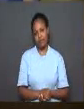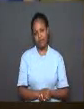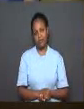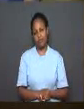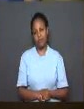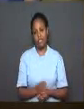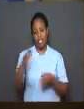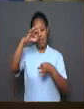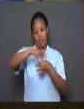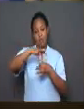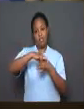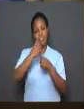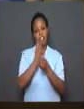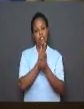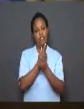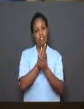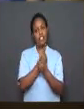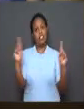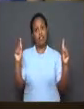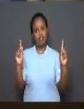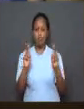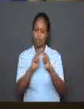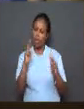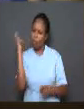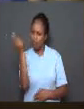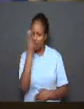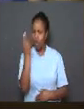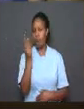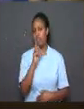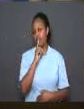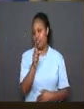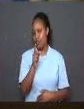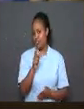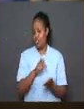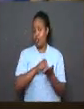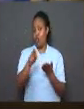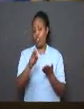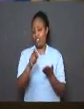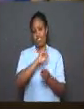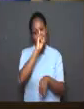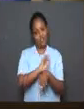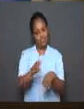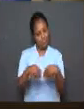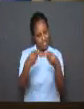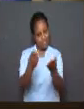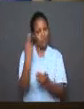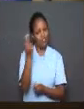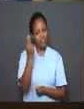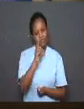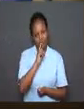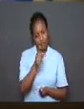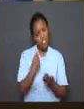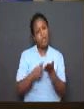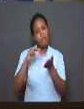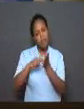The freedom to vote is a very important benefit that democracy gives to its citizens.